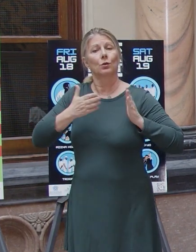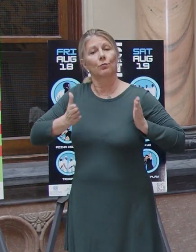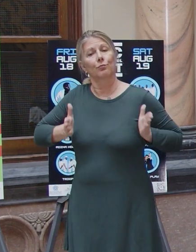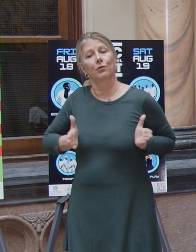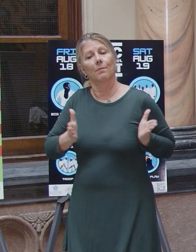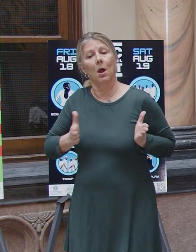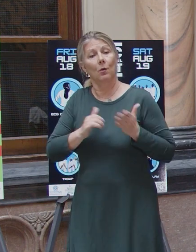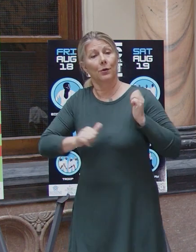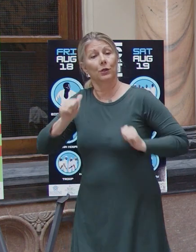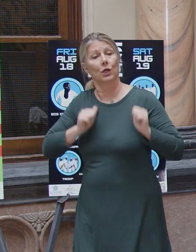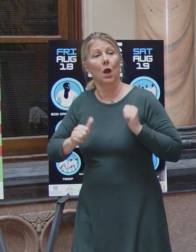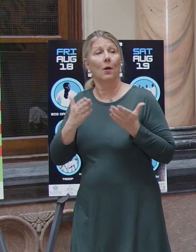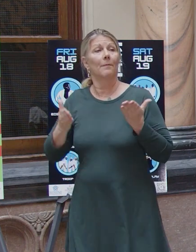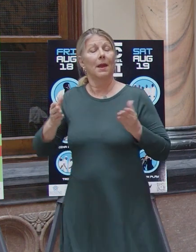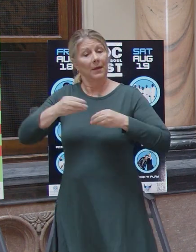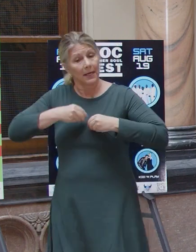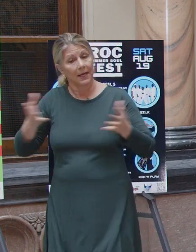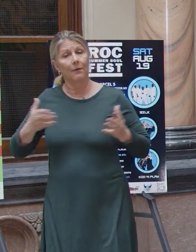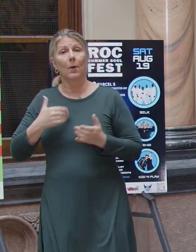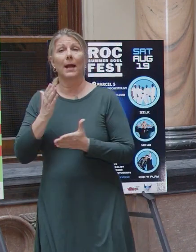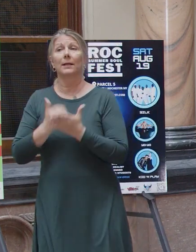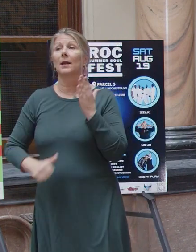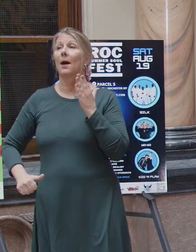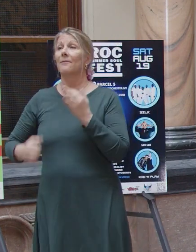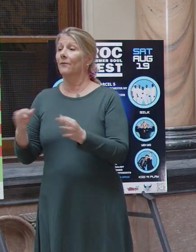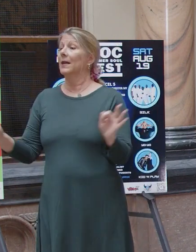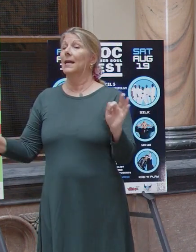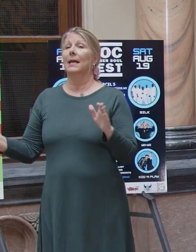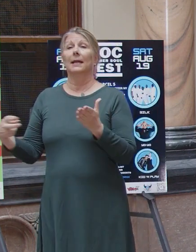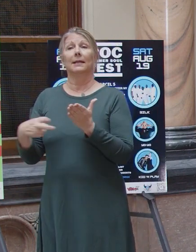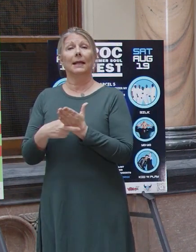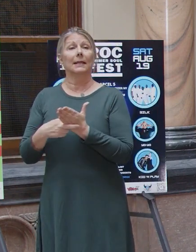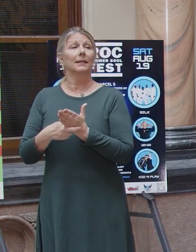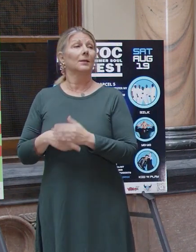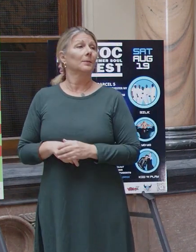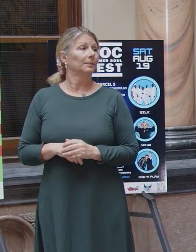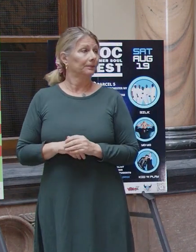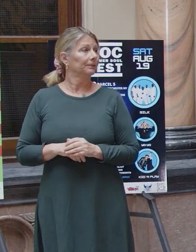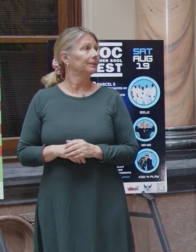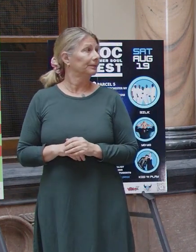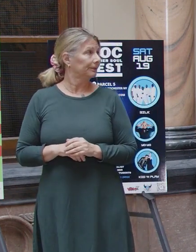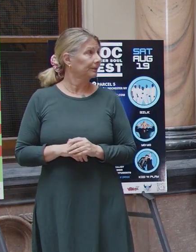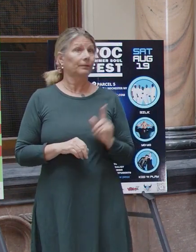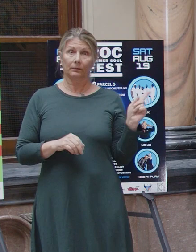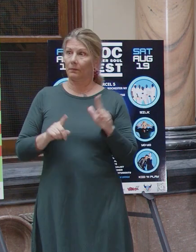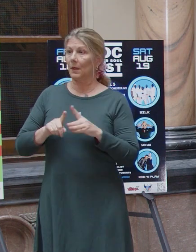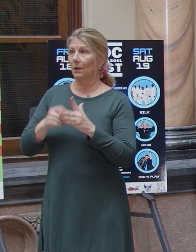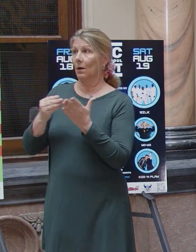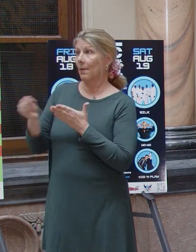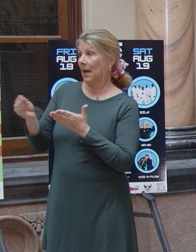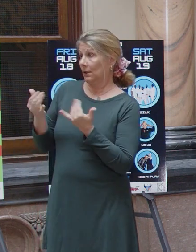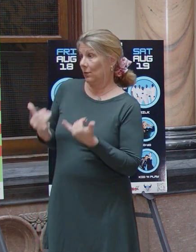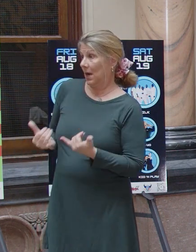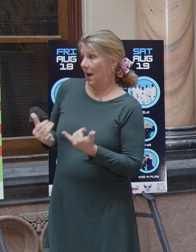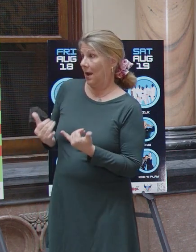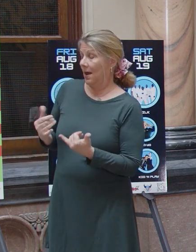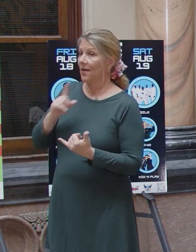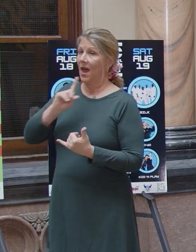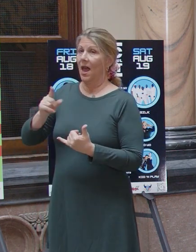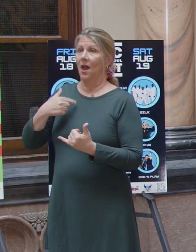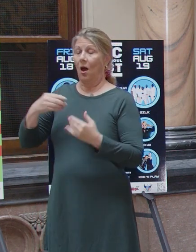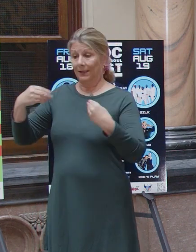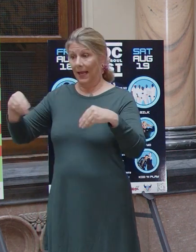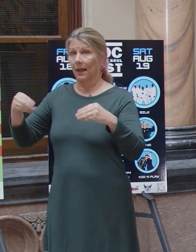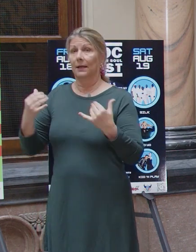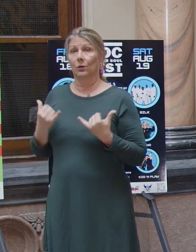some tickets. Absolutely. We might give away some tickets, but at every event. Now, that doesn't mean start buying them today because they're on sale today. So you